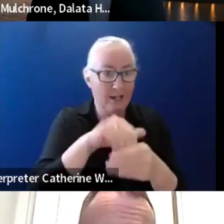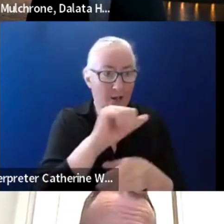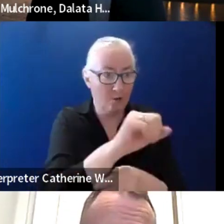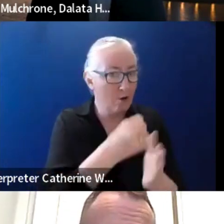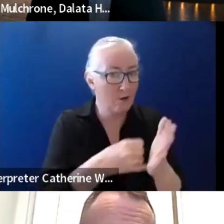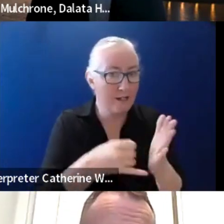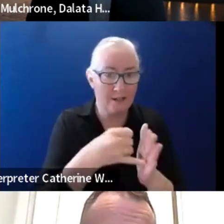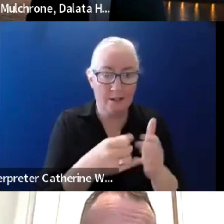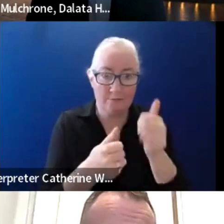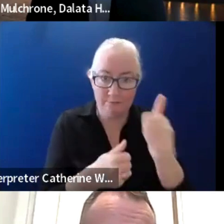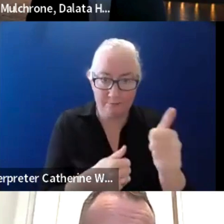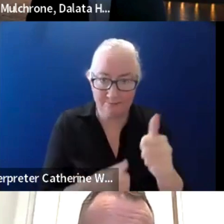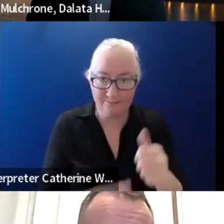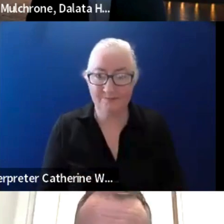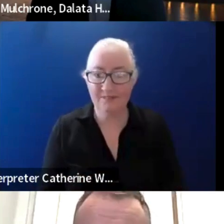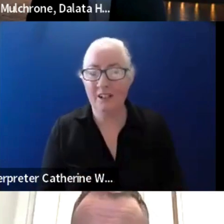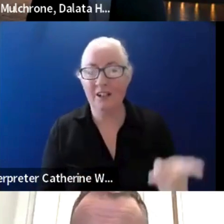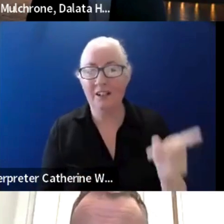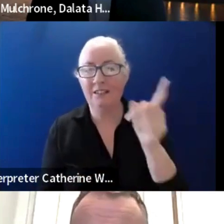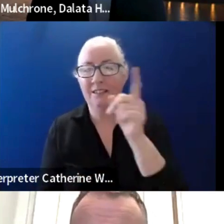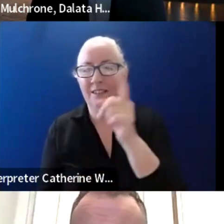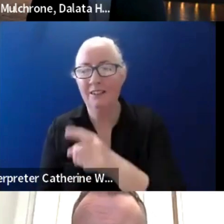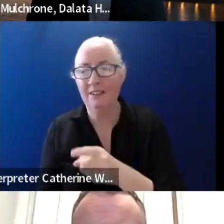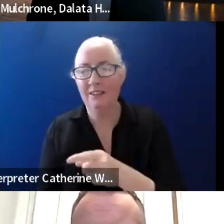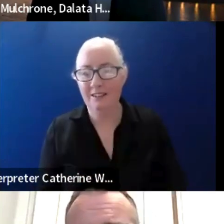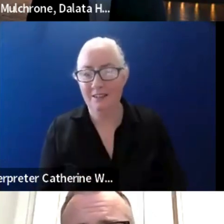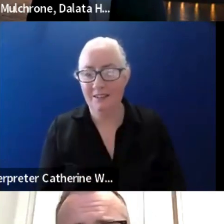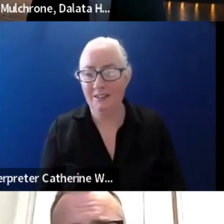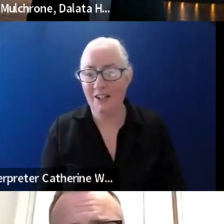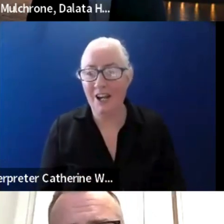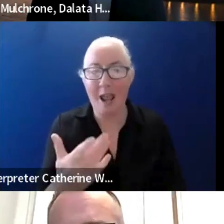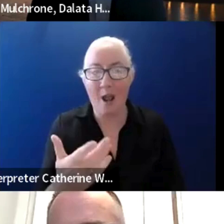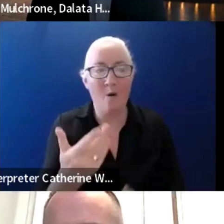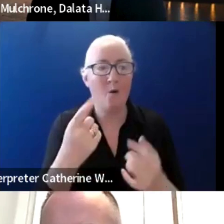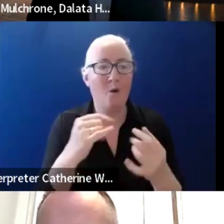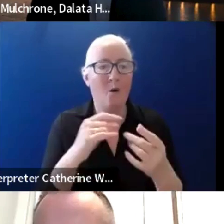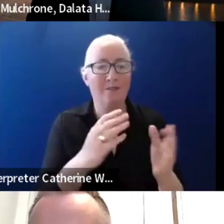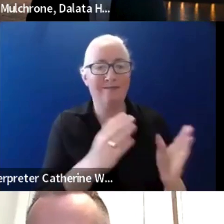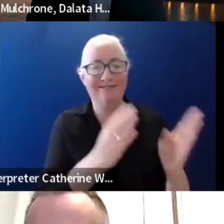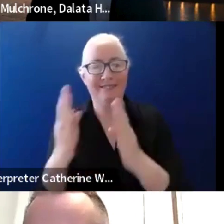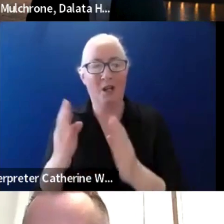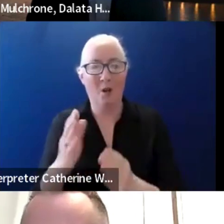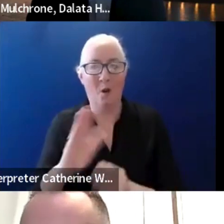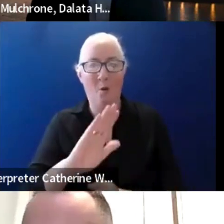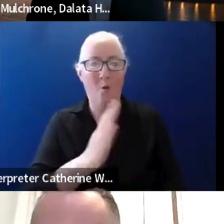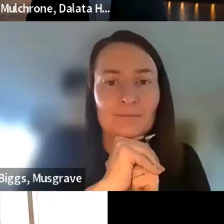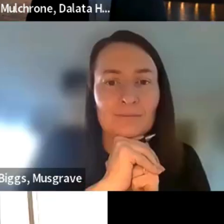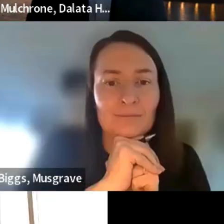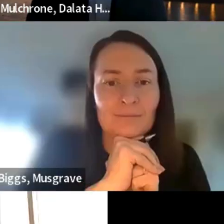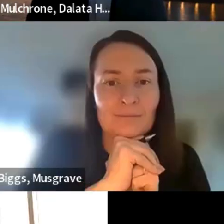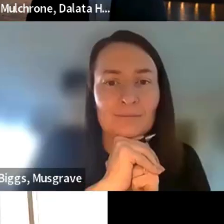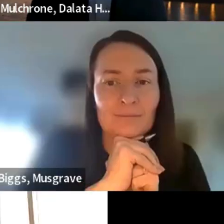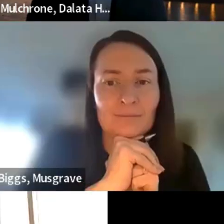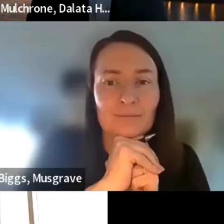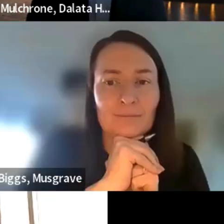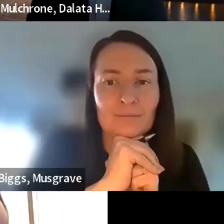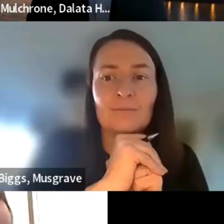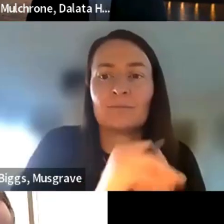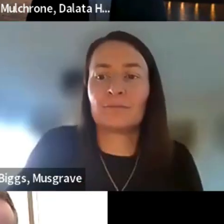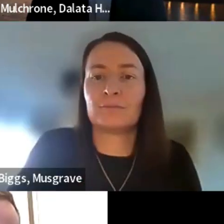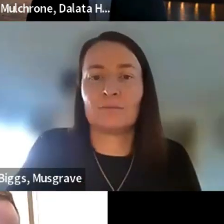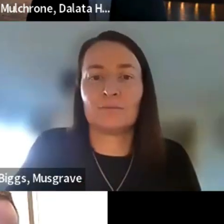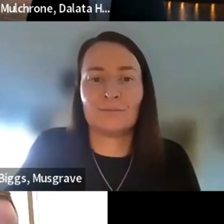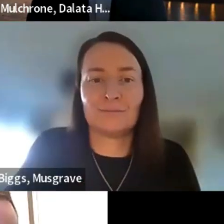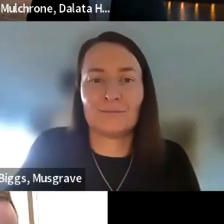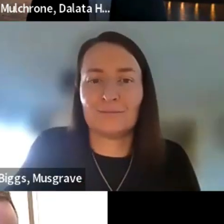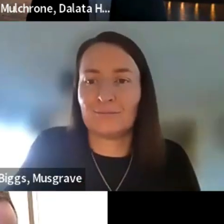Thank you. Right, time to move over to the first of the winners, and I'm going to go to Christian Clark at Bus